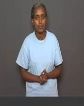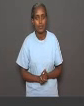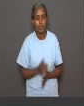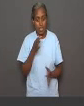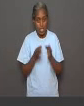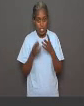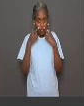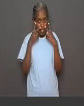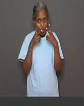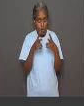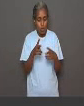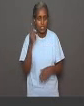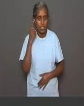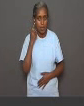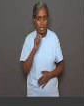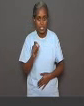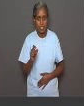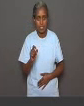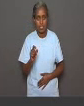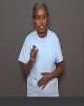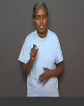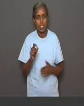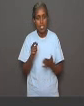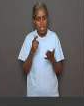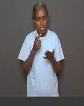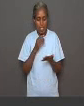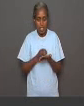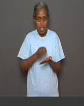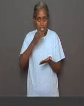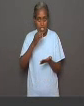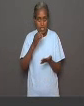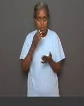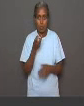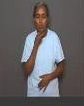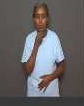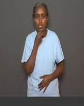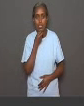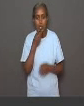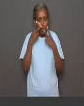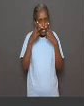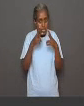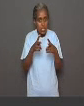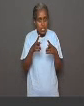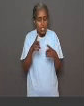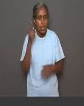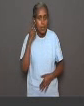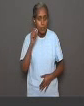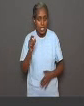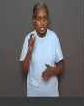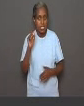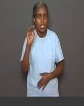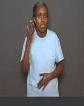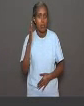If you look at a pencil in a glass of water, you will see that the pencil appears to